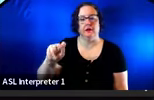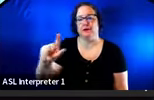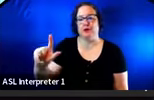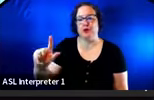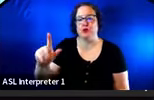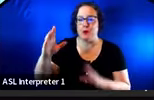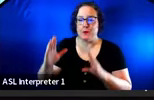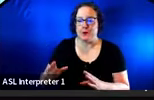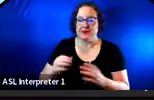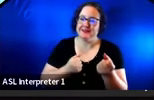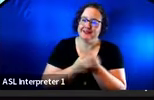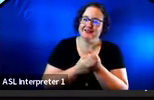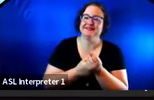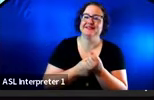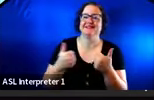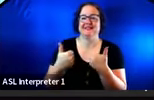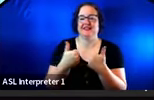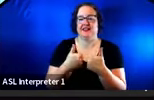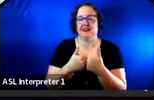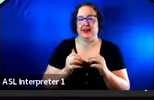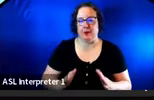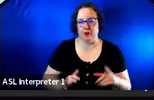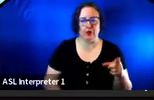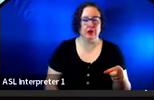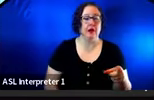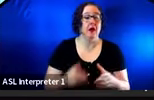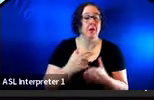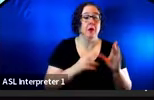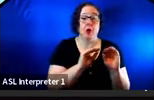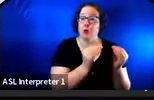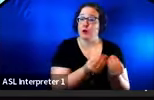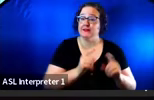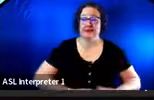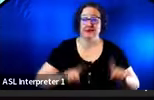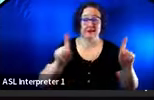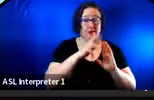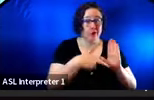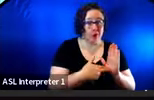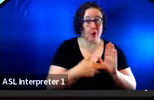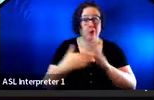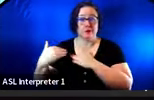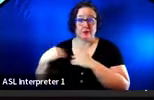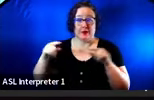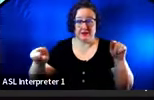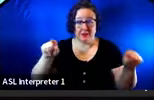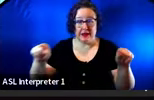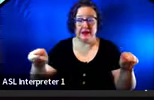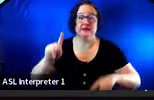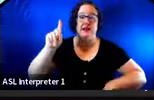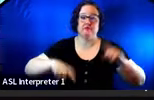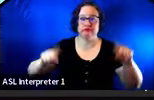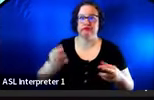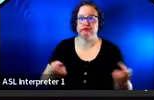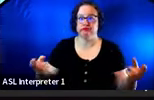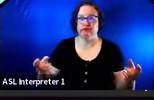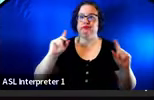right? And again, both organizations have different roles and responsibilities and also like different resources to contribute to